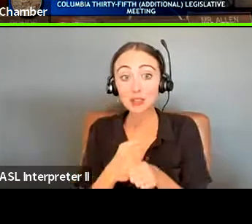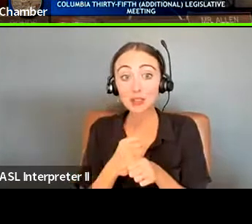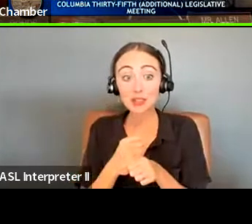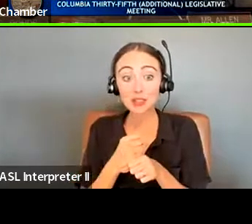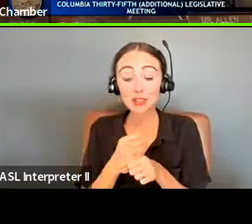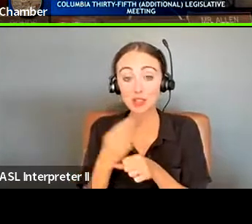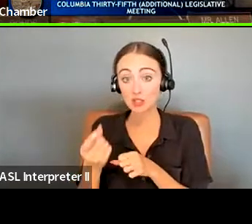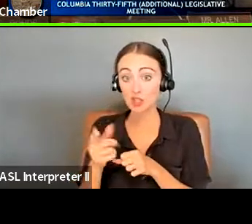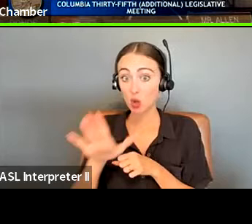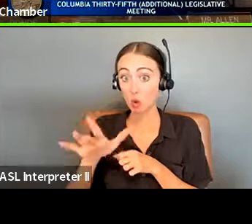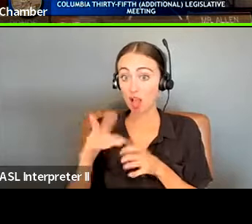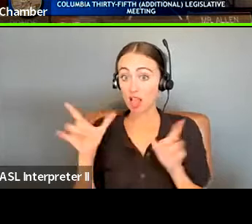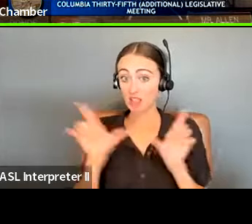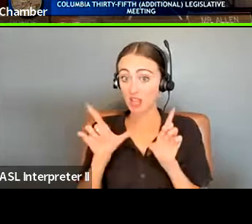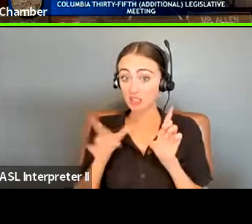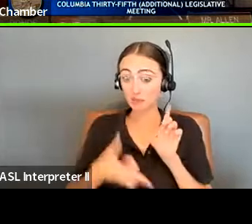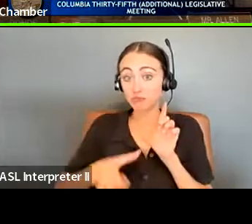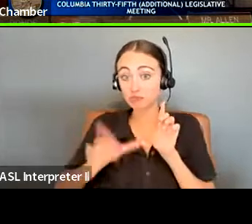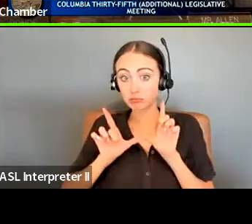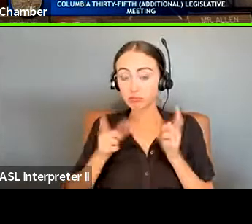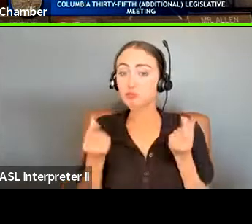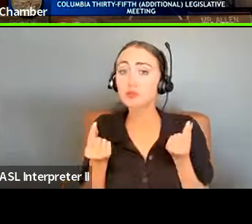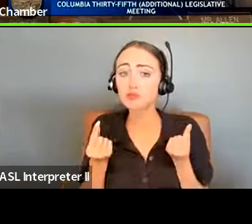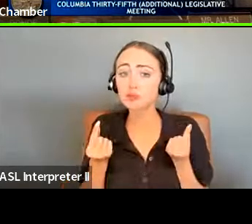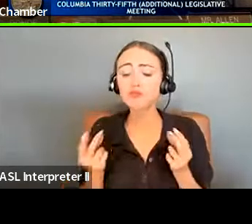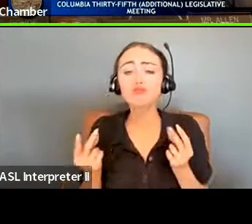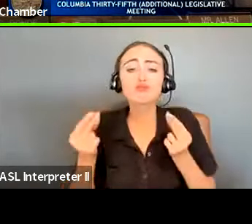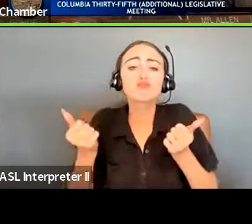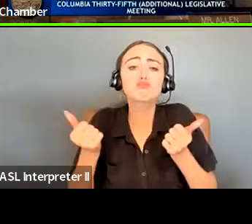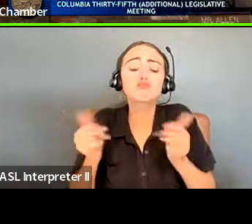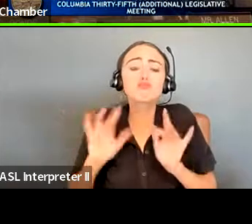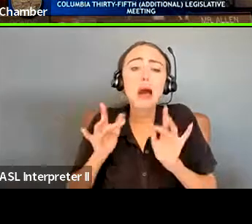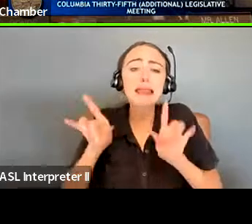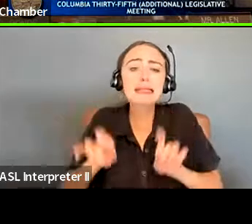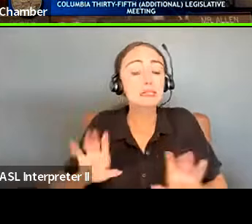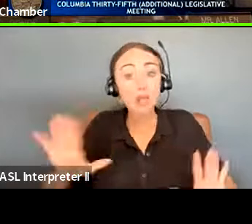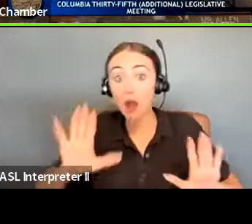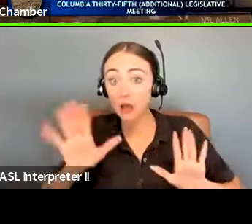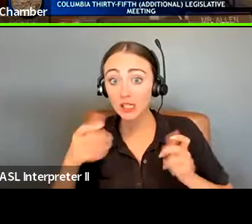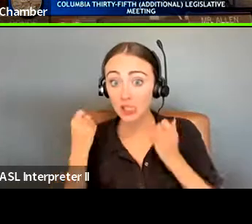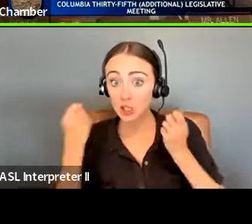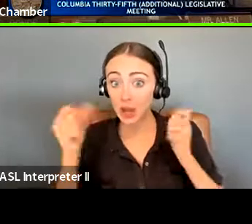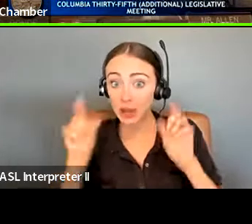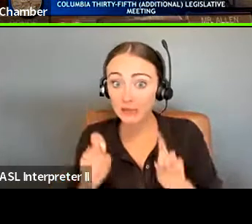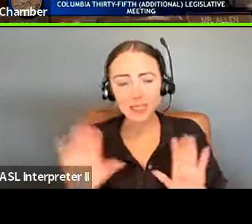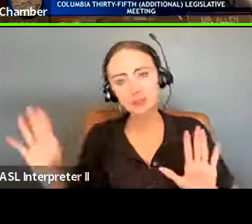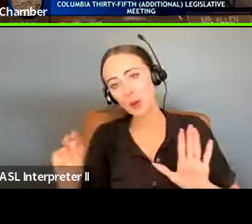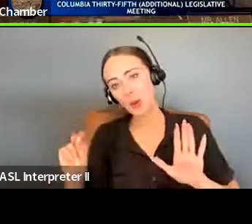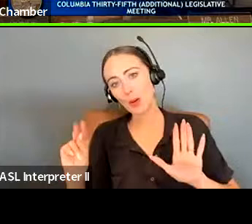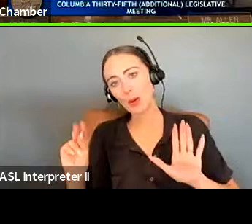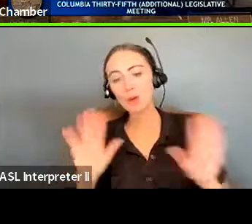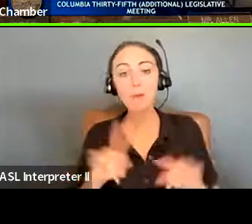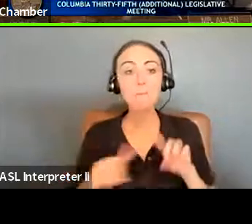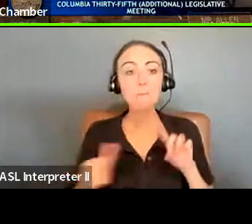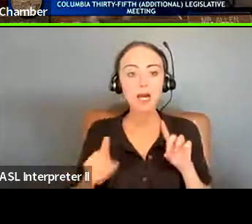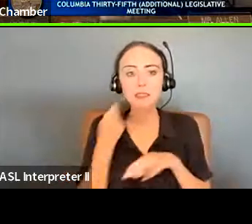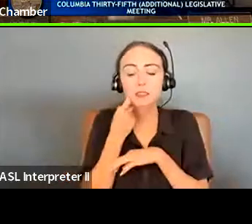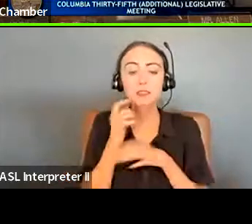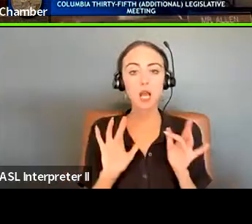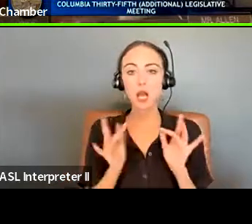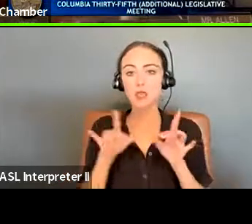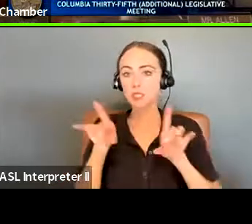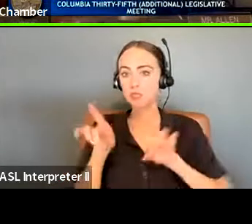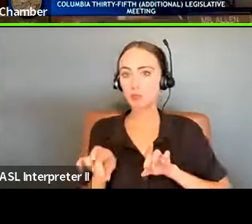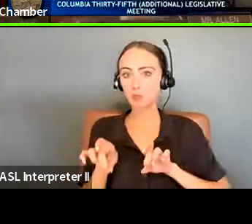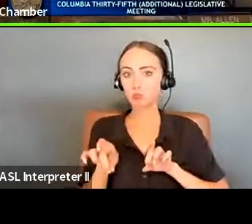when you renew your license, you just have to do a quick online test, not the driving test, because that might freak some people out. Just the online